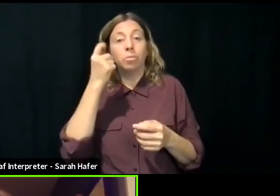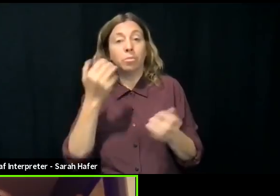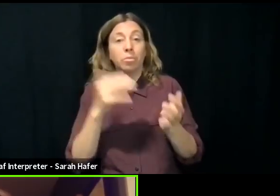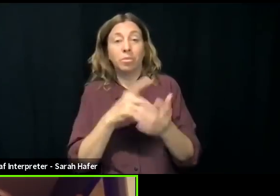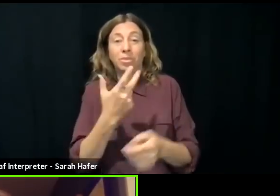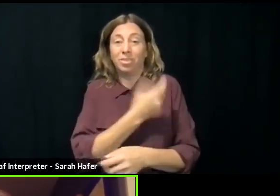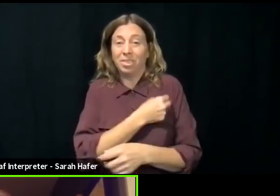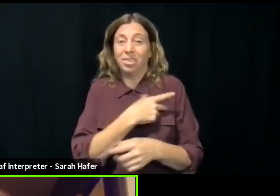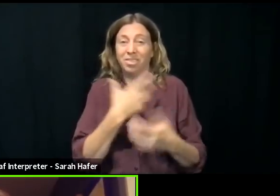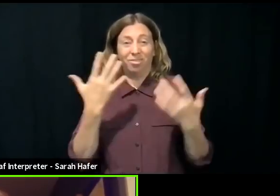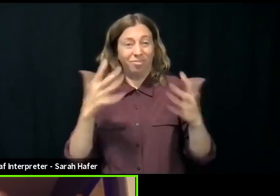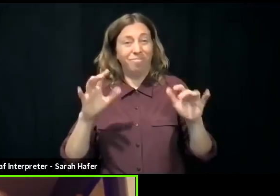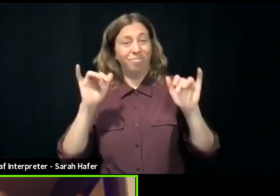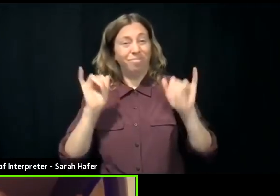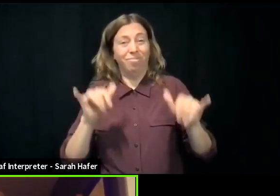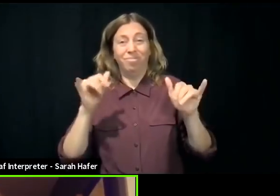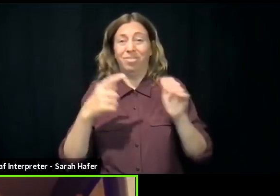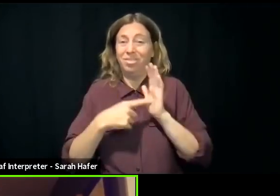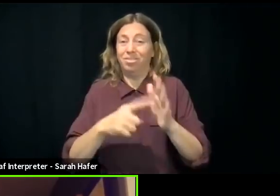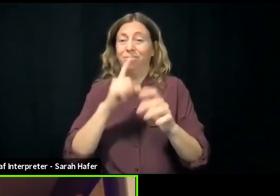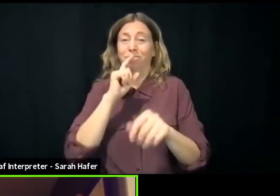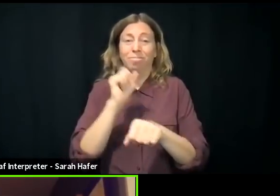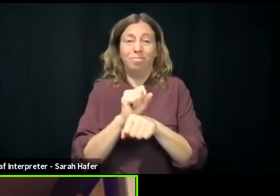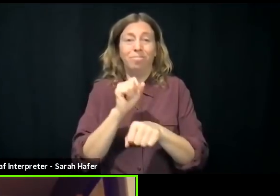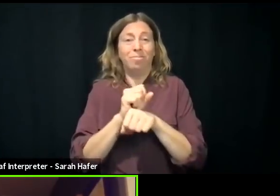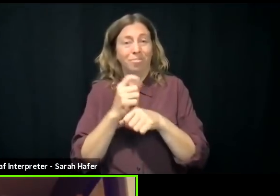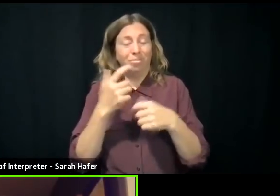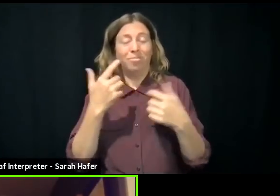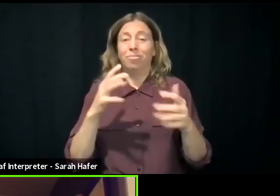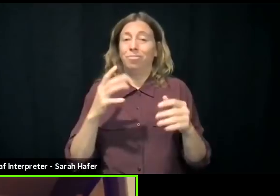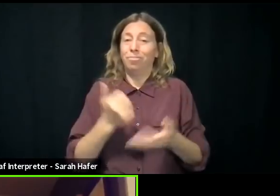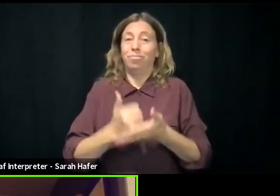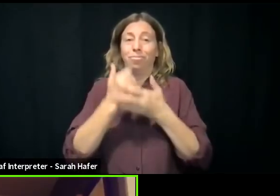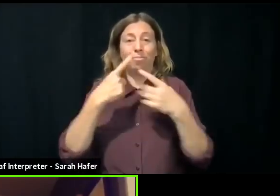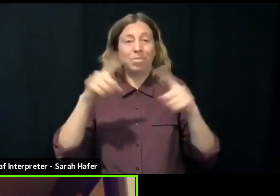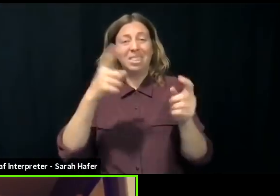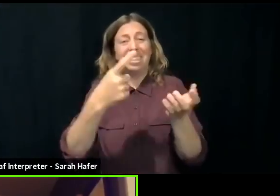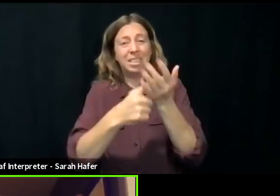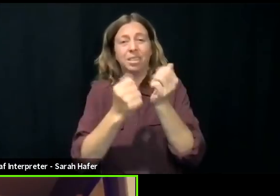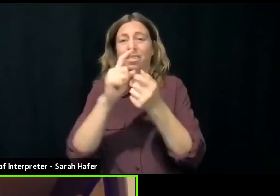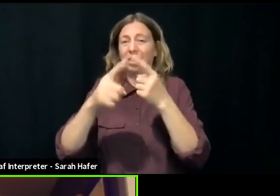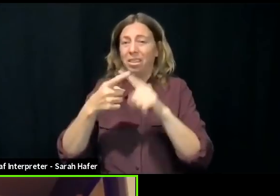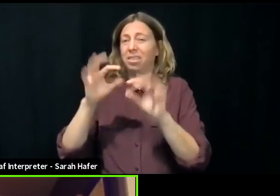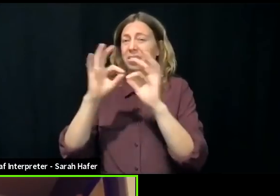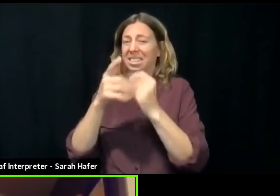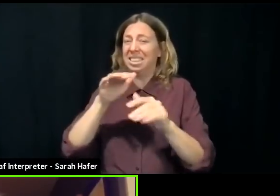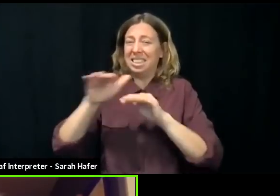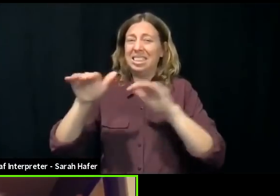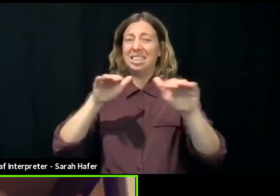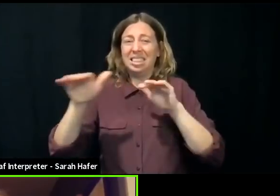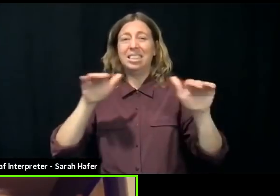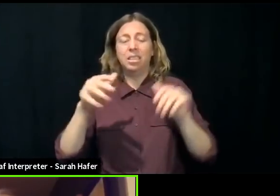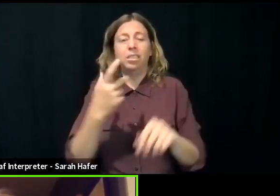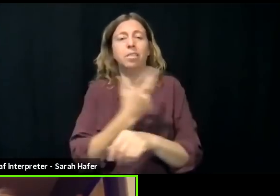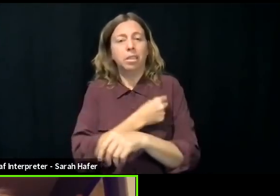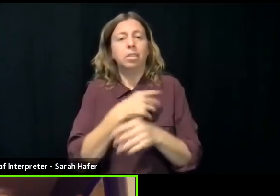to your friends and families about getting a vaccine because it does offer significant protection, even against the Delta variant.